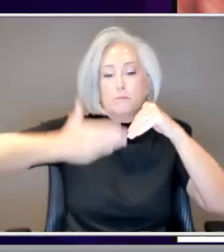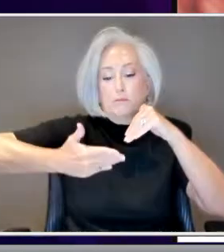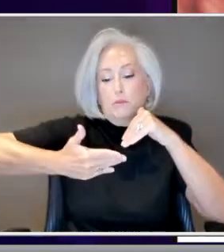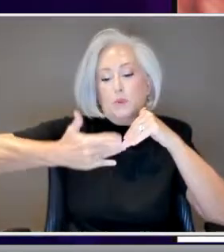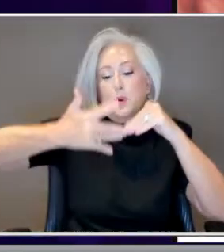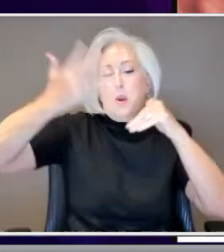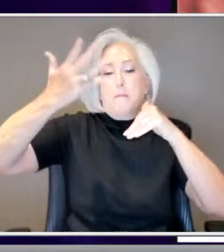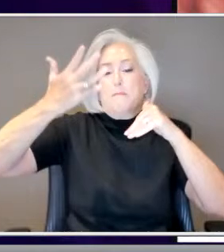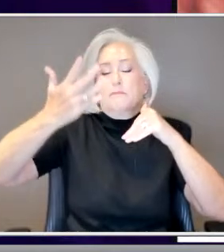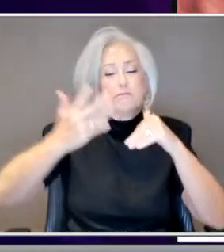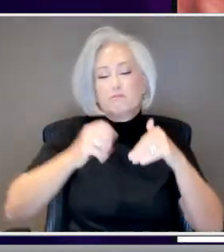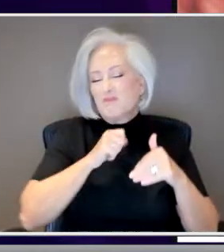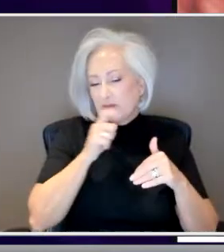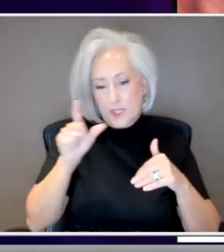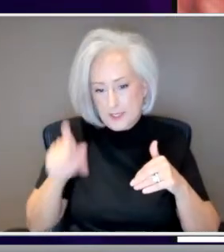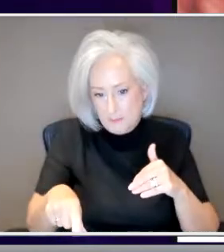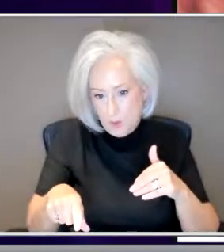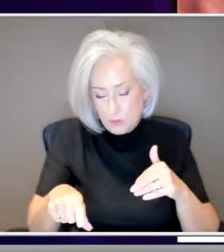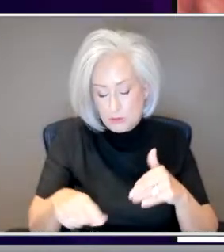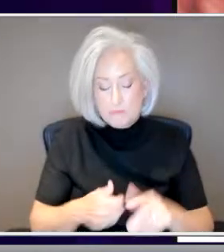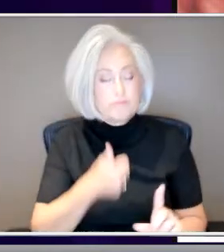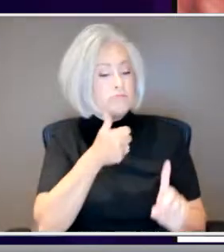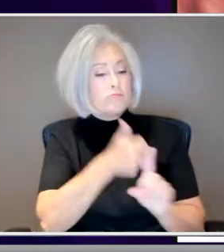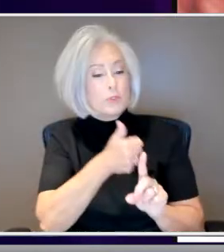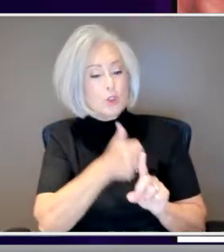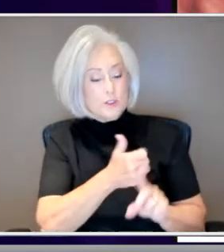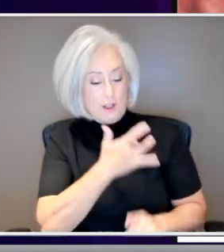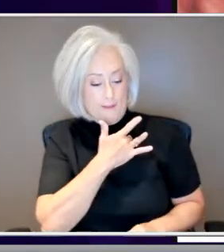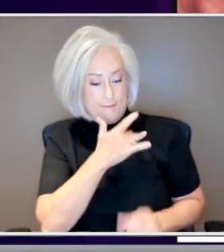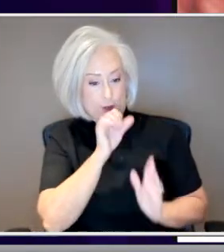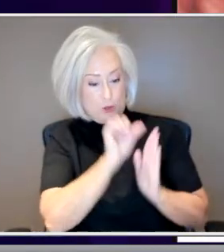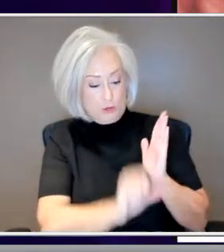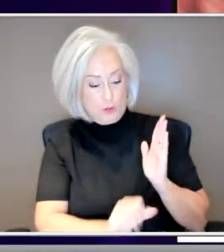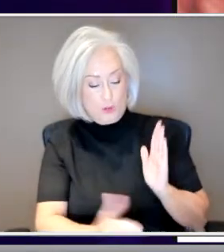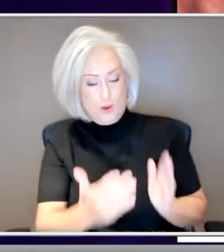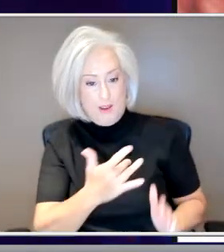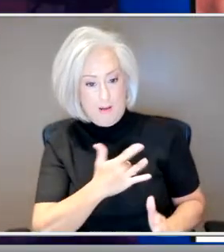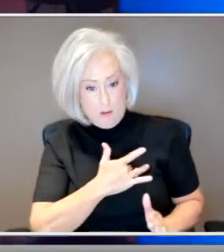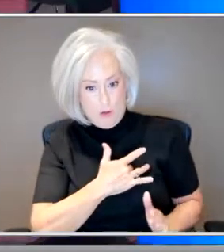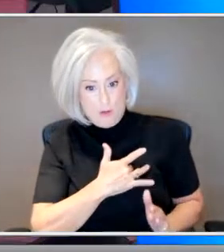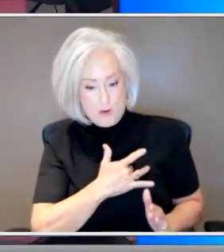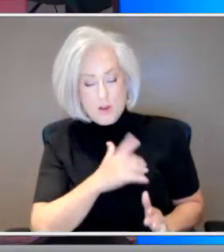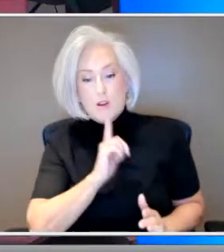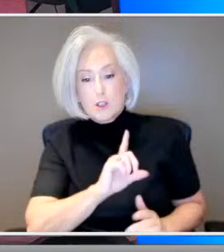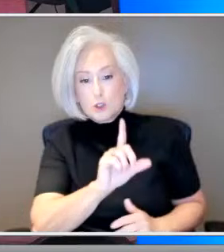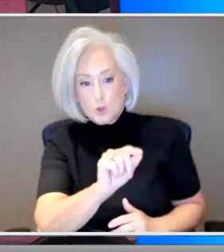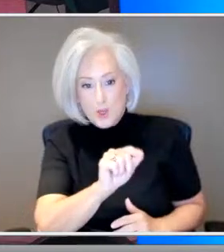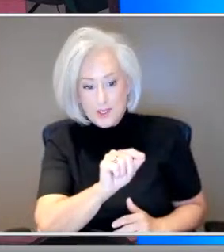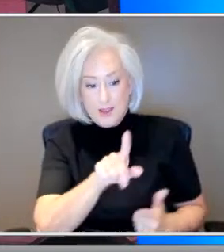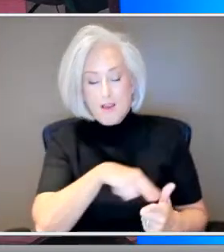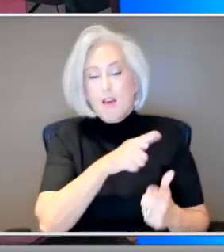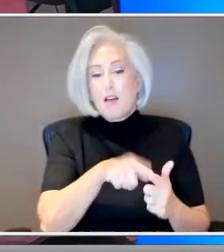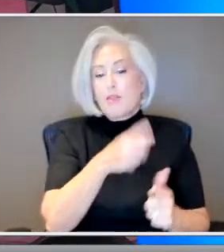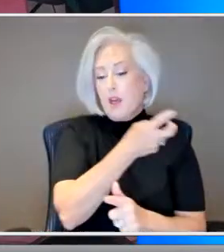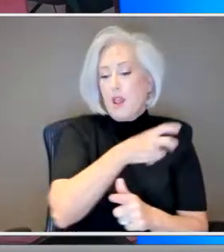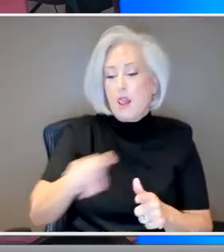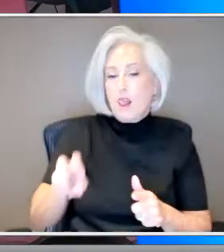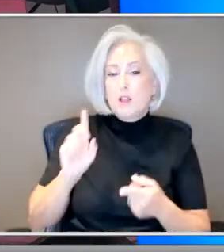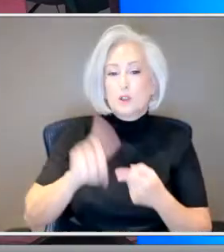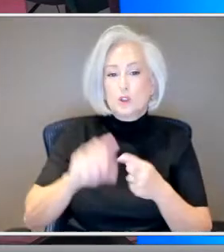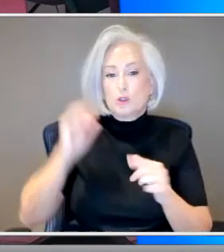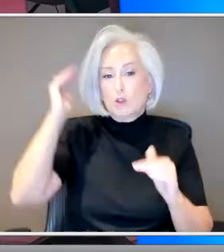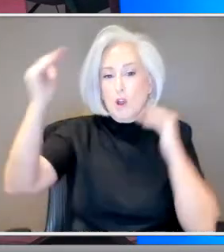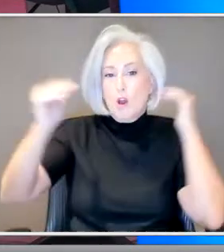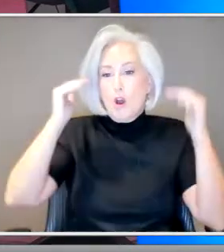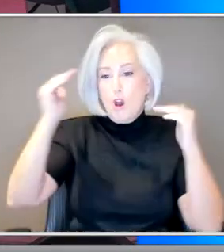underwent surgery at the age of 20 to repair that valve, and then recently switched her care to you at the Adult Congenital Heart Disease Clinic here at